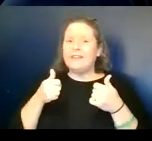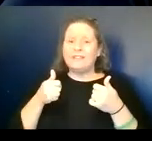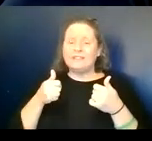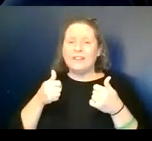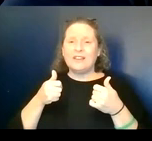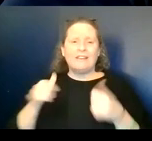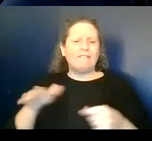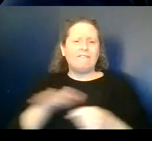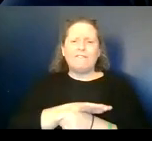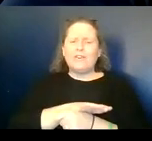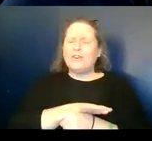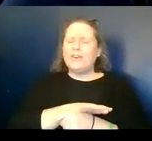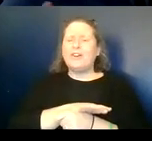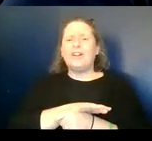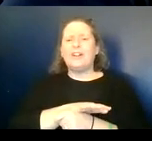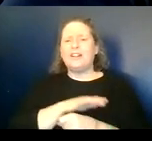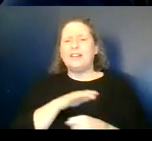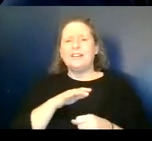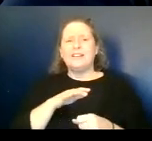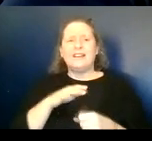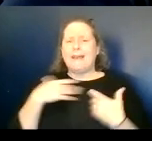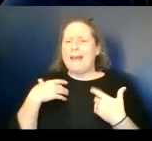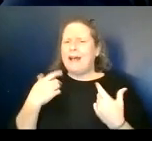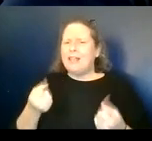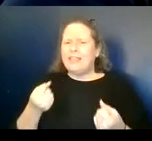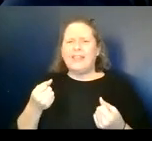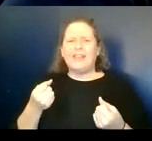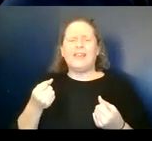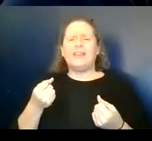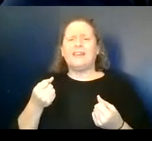full and healthy